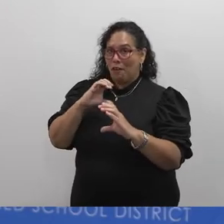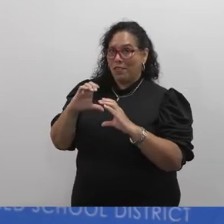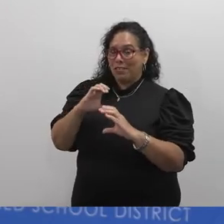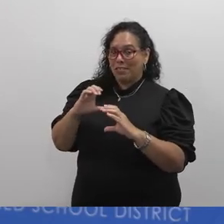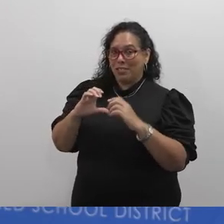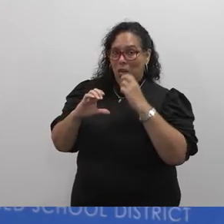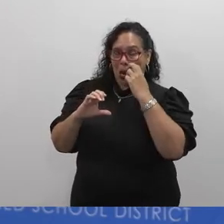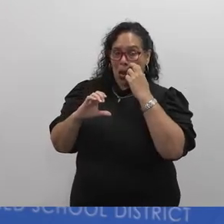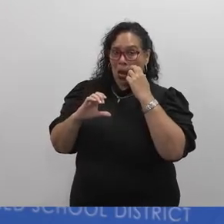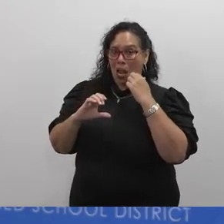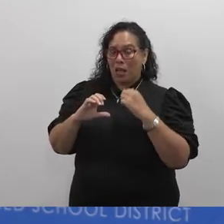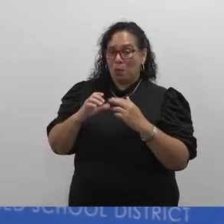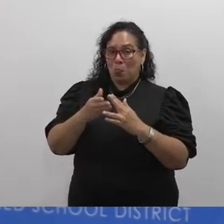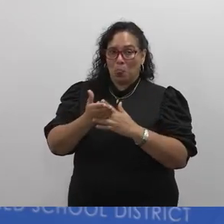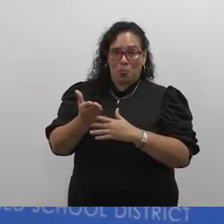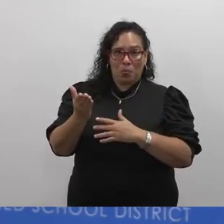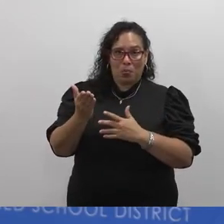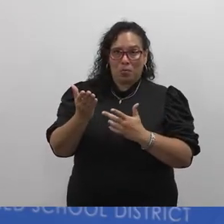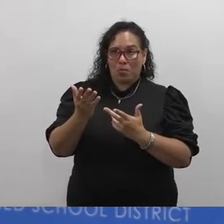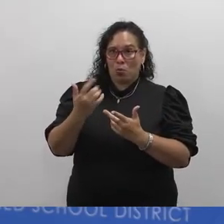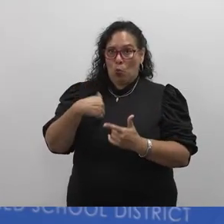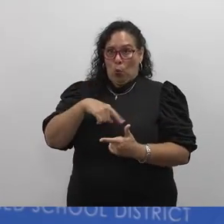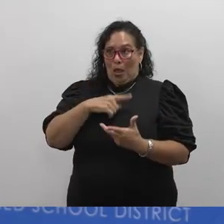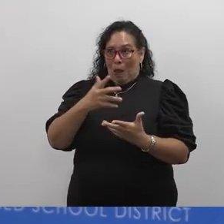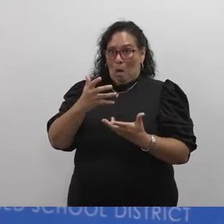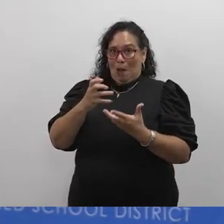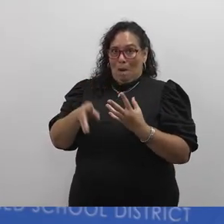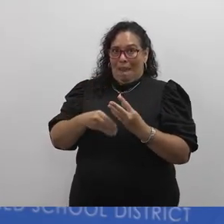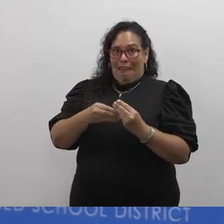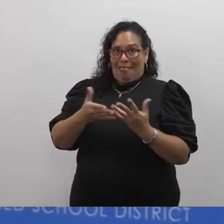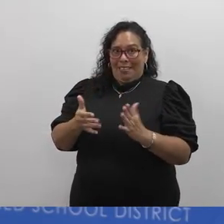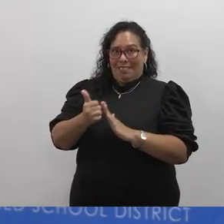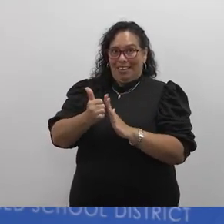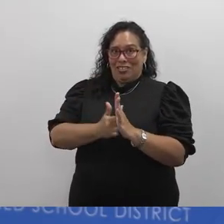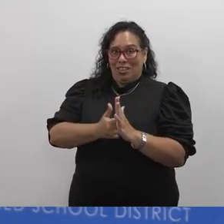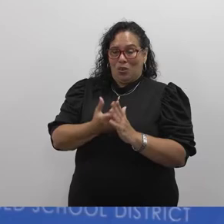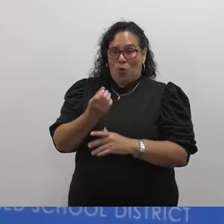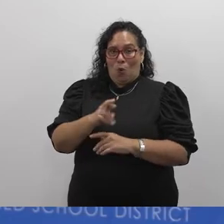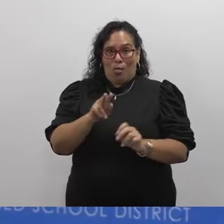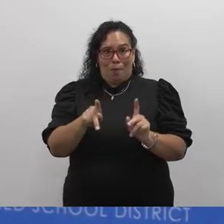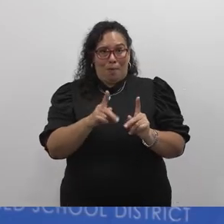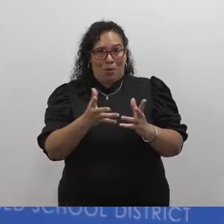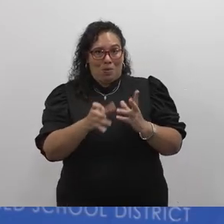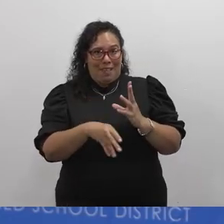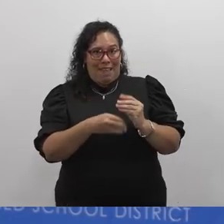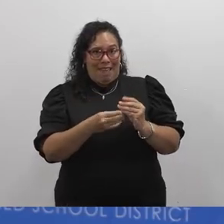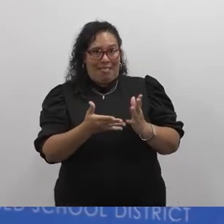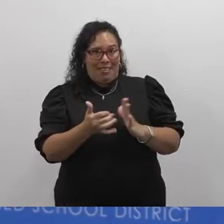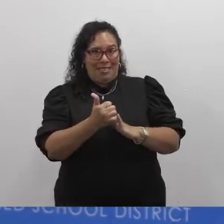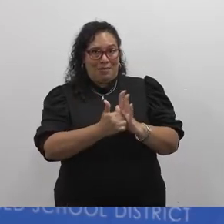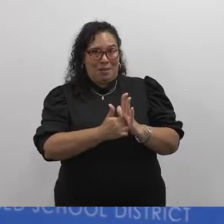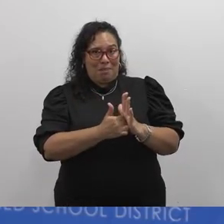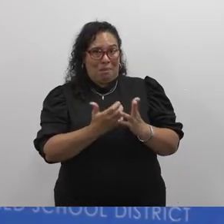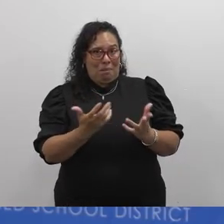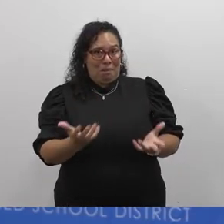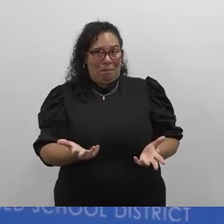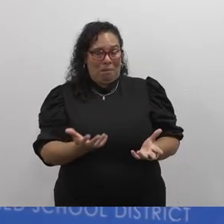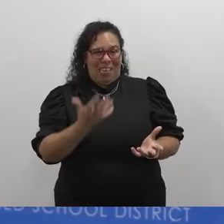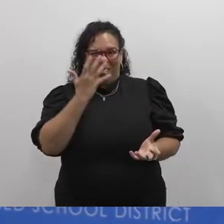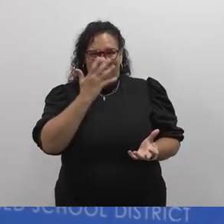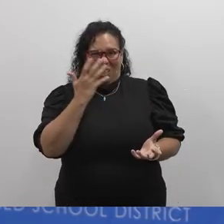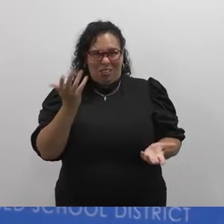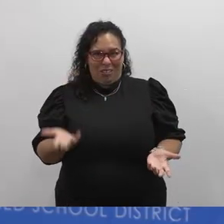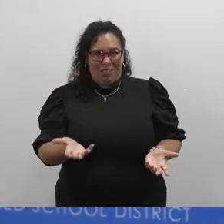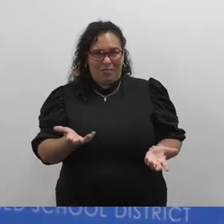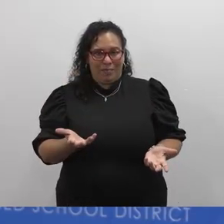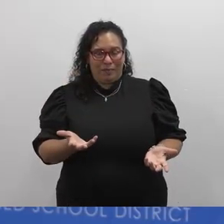and also vis-a-vis when we want to place items on agenda. So again, we have the process on paper, but I think we